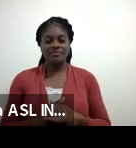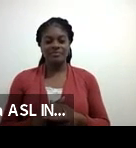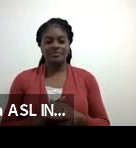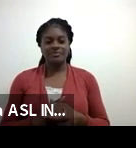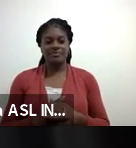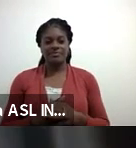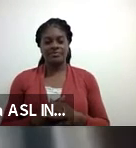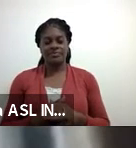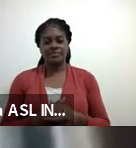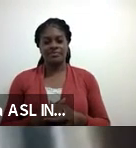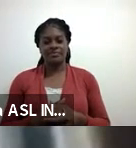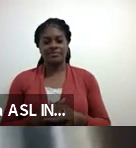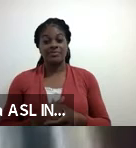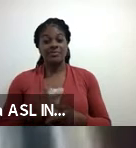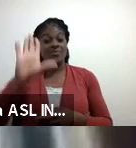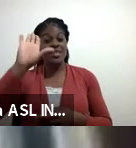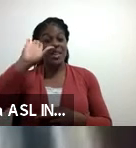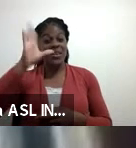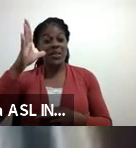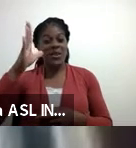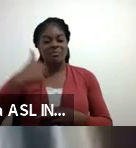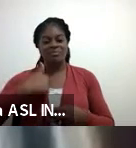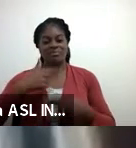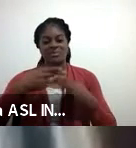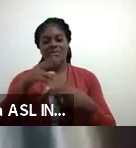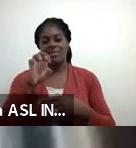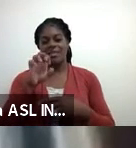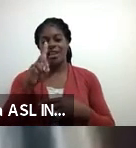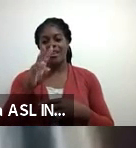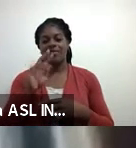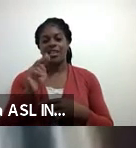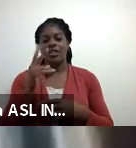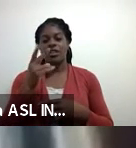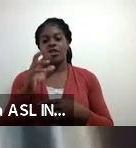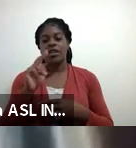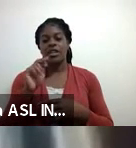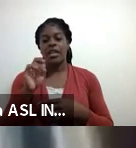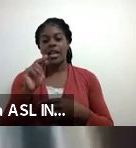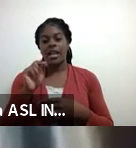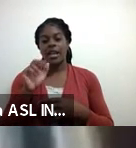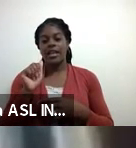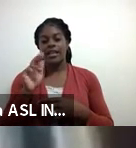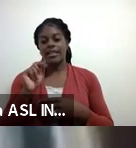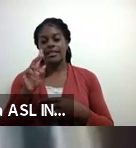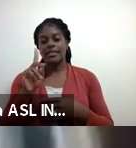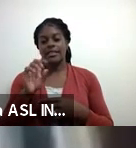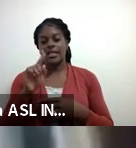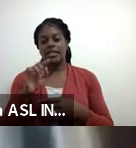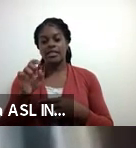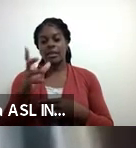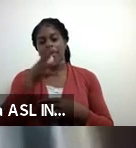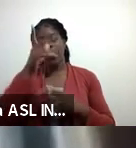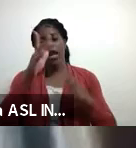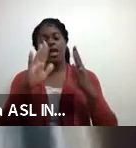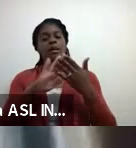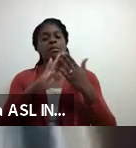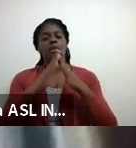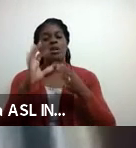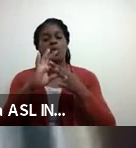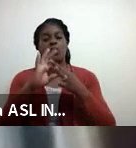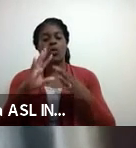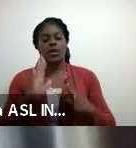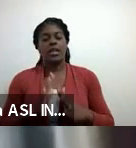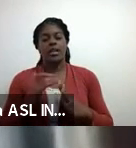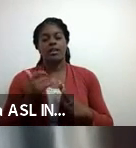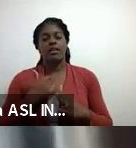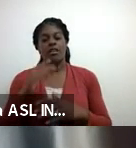Hello, this is Edwin Hernandez, Parent Community Coordinator in the Equity Initiatives Unit of Montgomery County Public